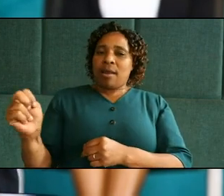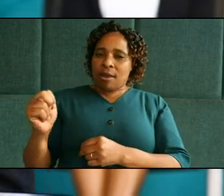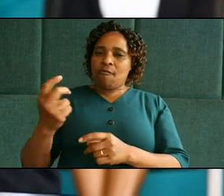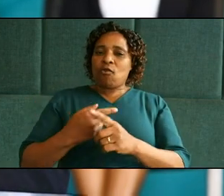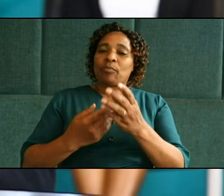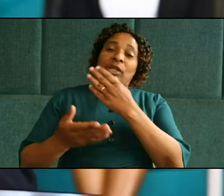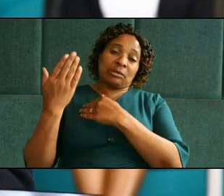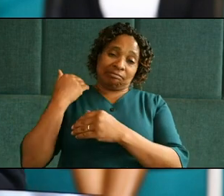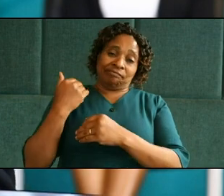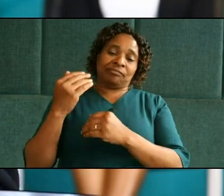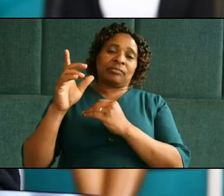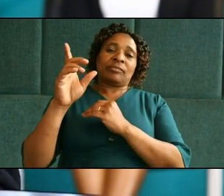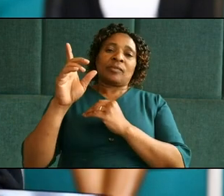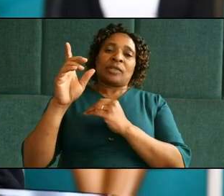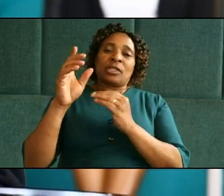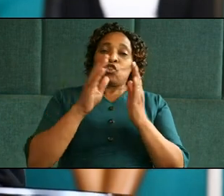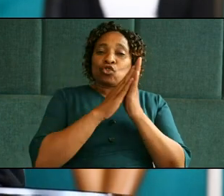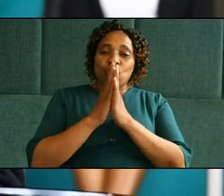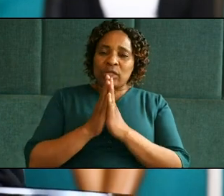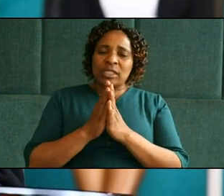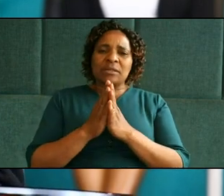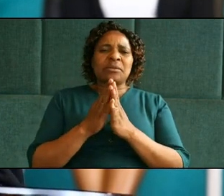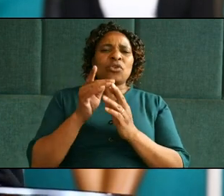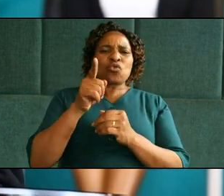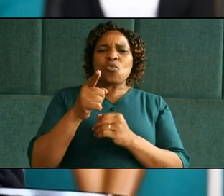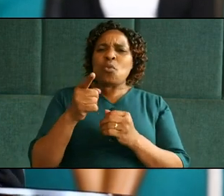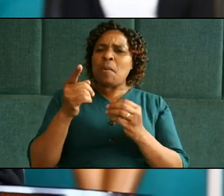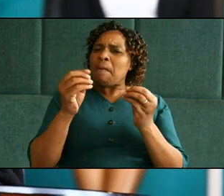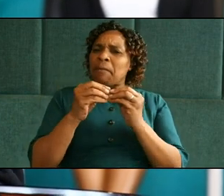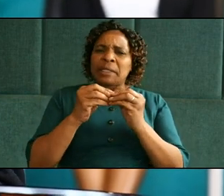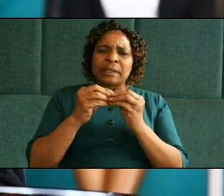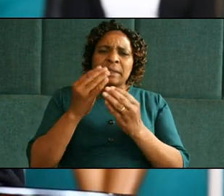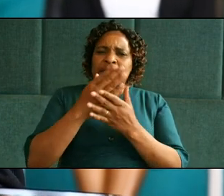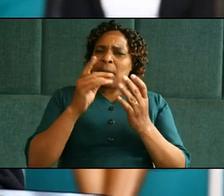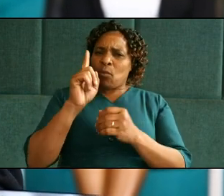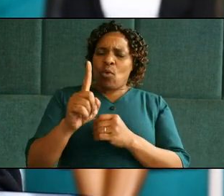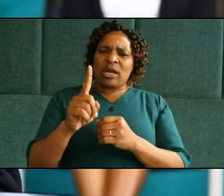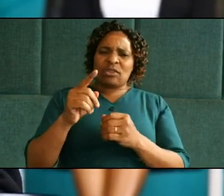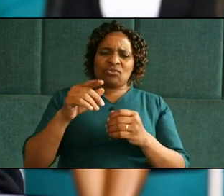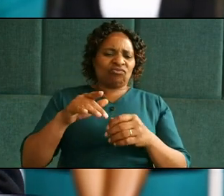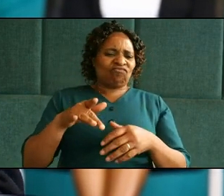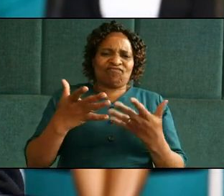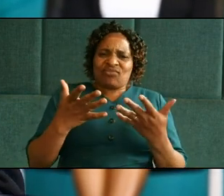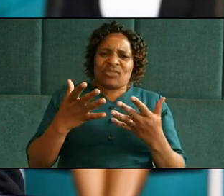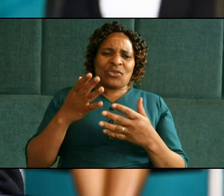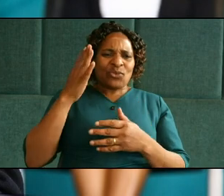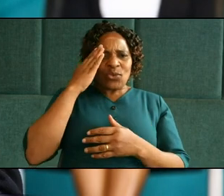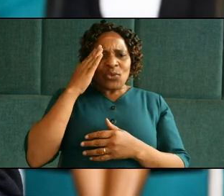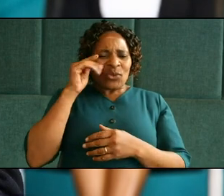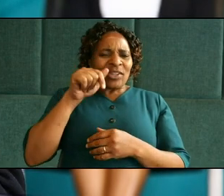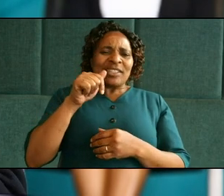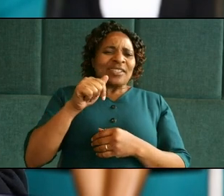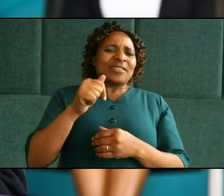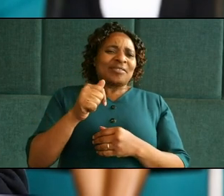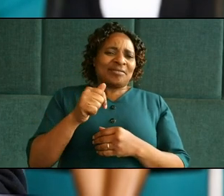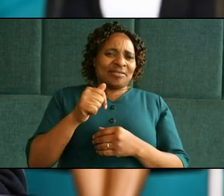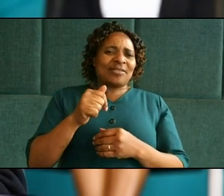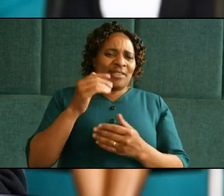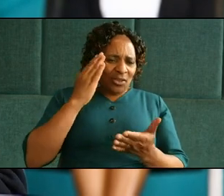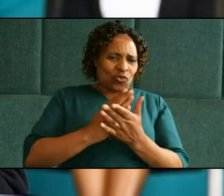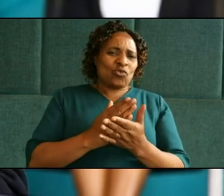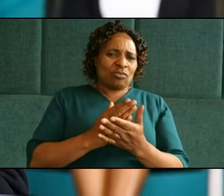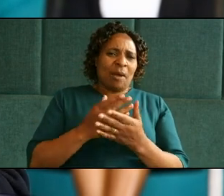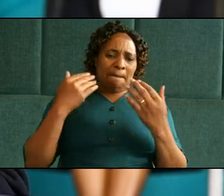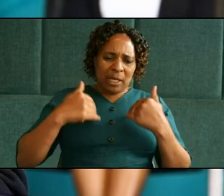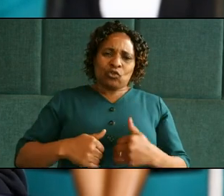story. Have you ever met someone and you just hit it off, like you just knew that this is like the right